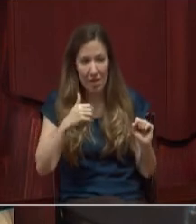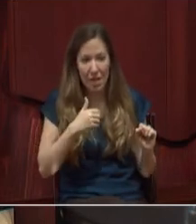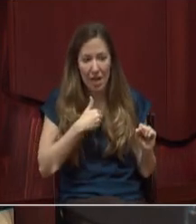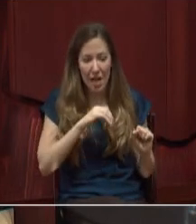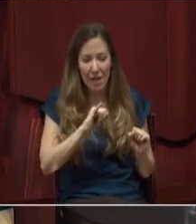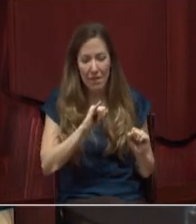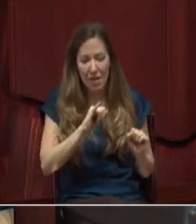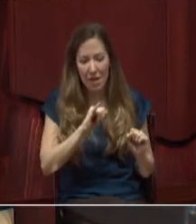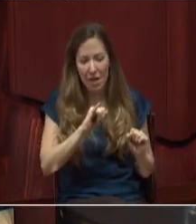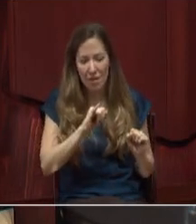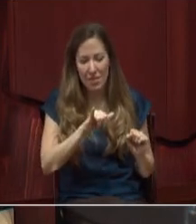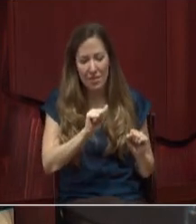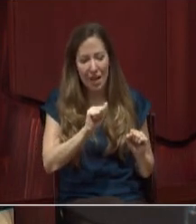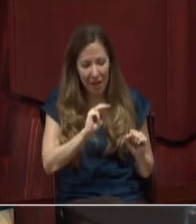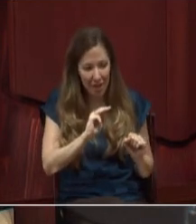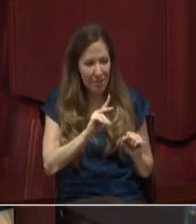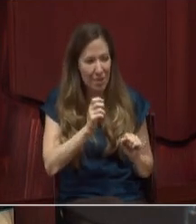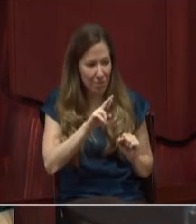in October of